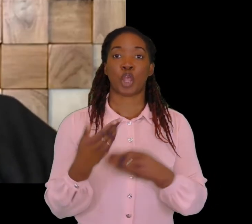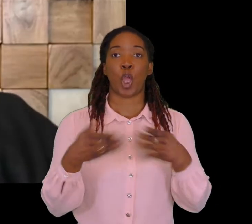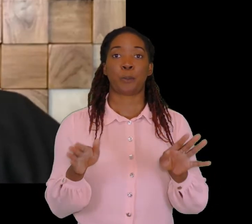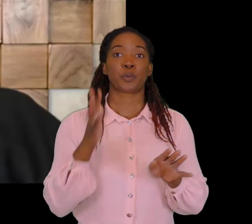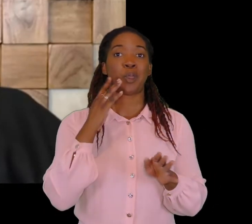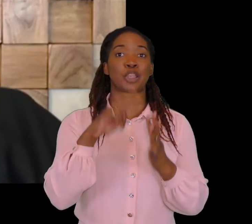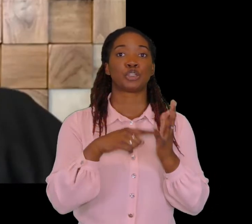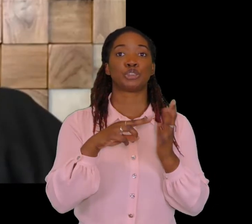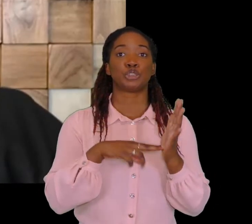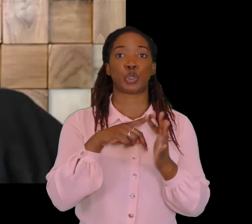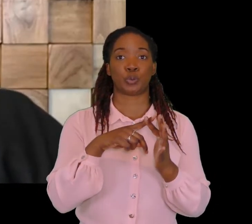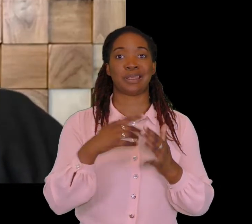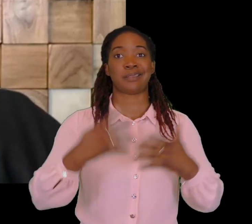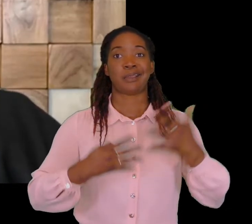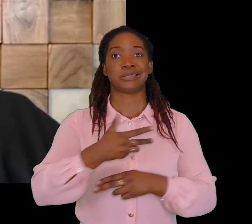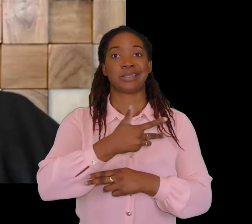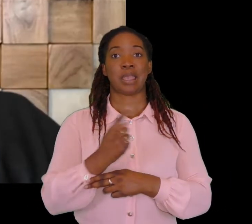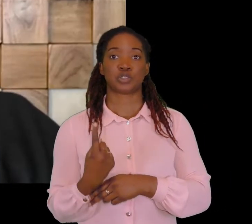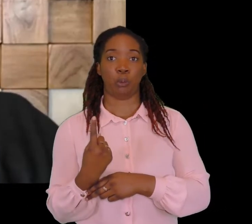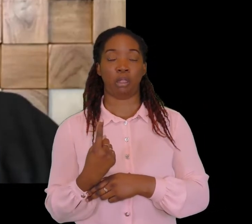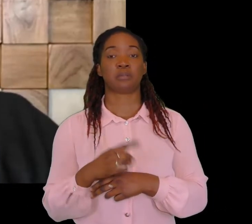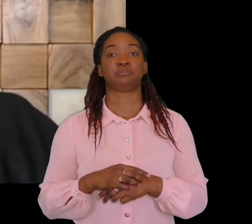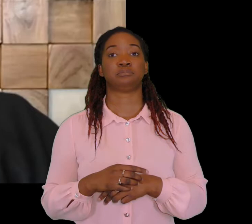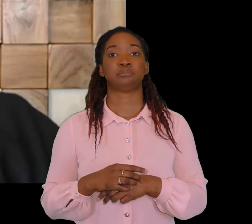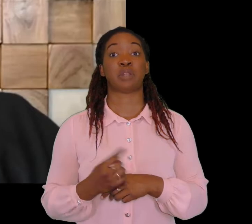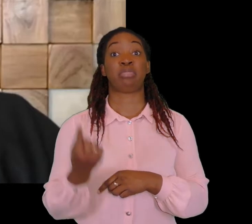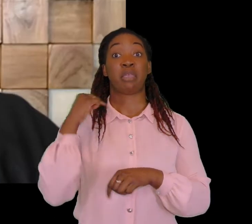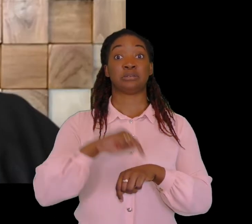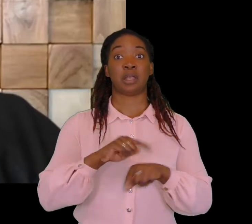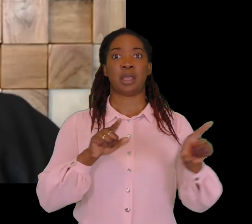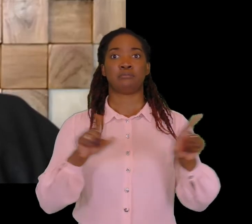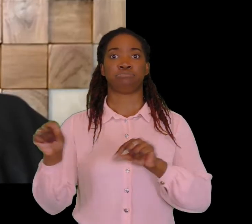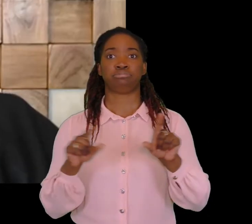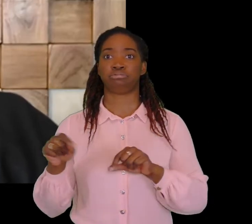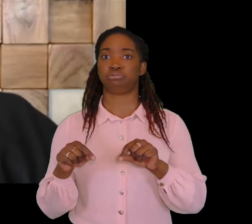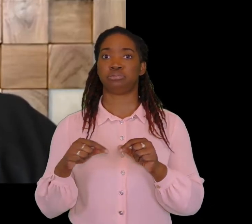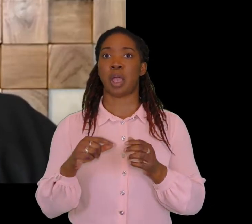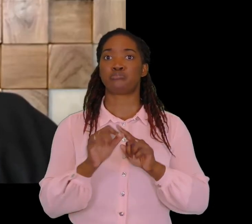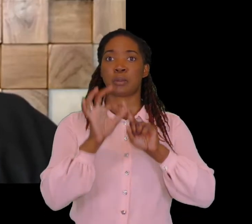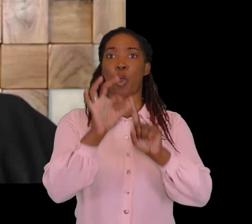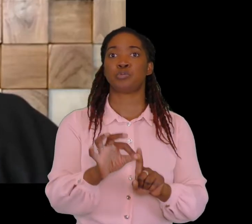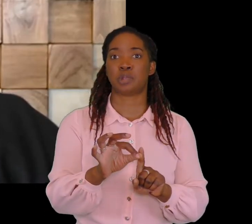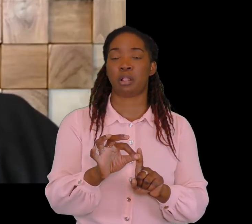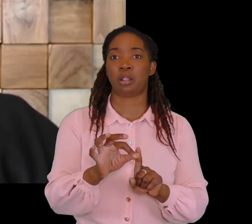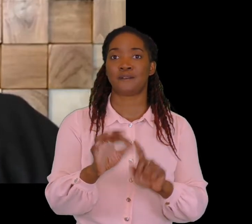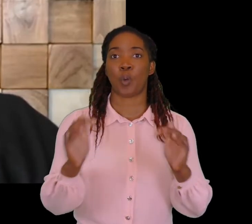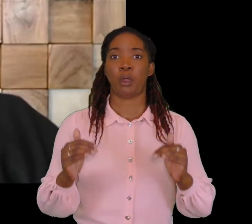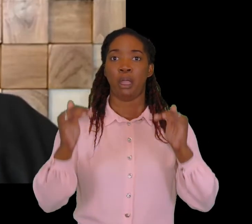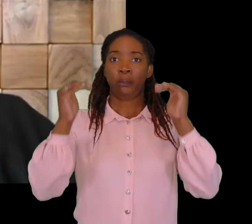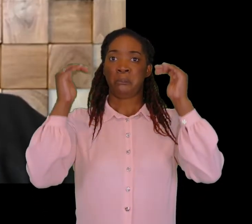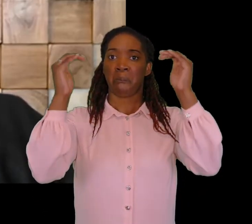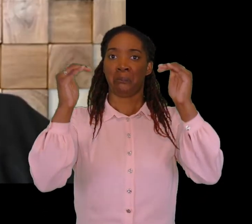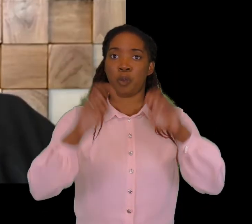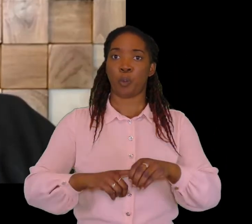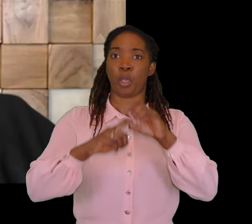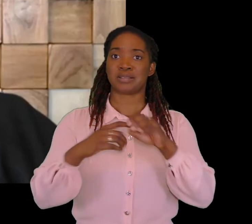June 1981. The curator at the time welcomed Eddie Chambers' proposal for the exhibition of highly political work by the Wolverhampton Young Black